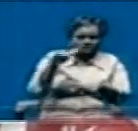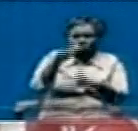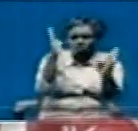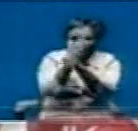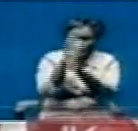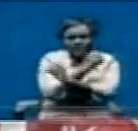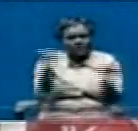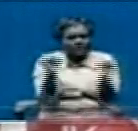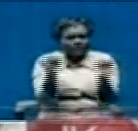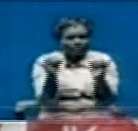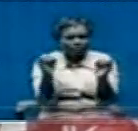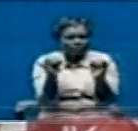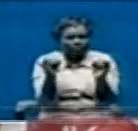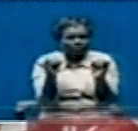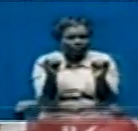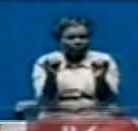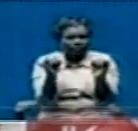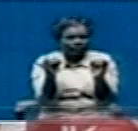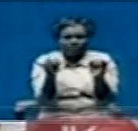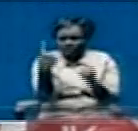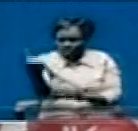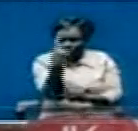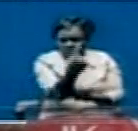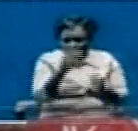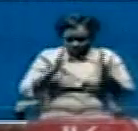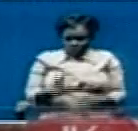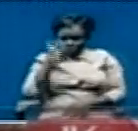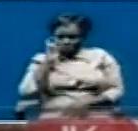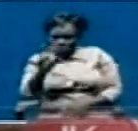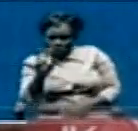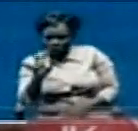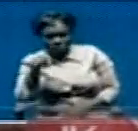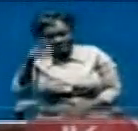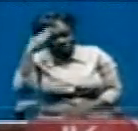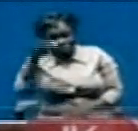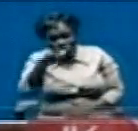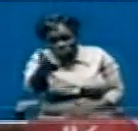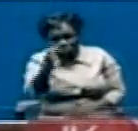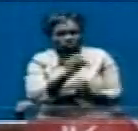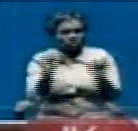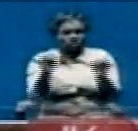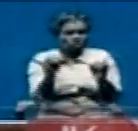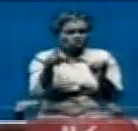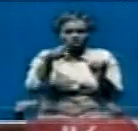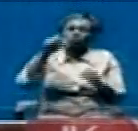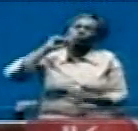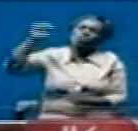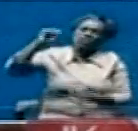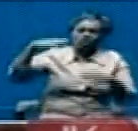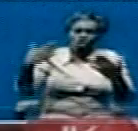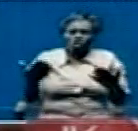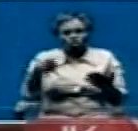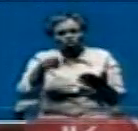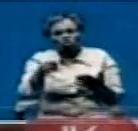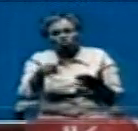okay? And that goes to each one of you watching this program. I don't know who you are. I don't know what you're doing. Maybe you're a politician. Maybe you're a baker,